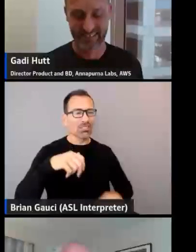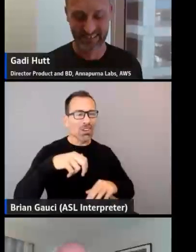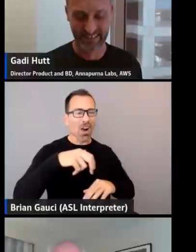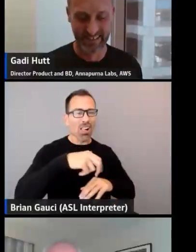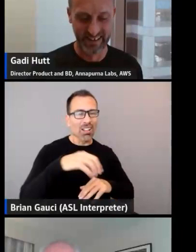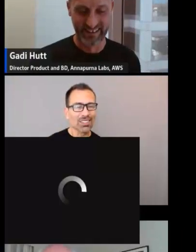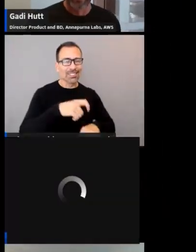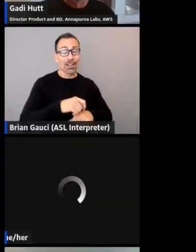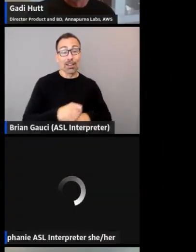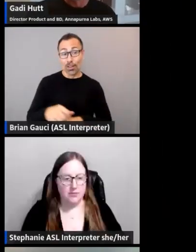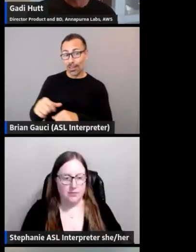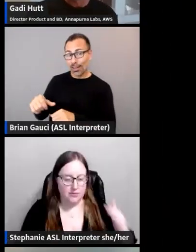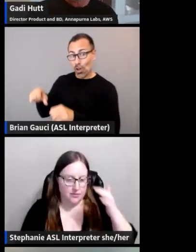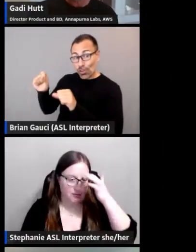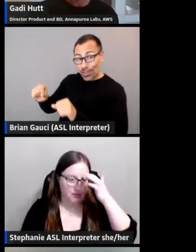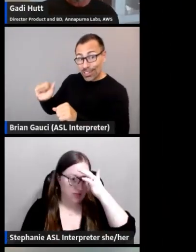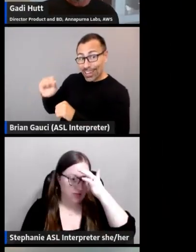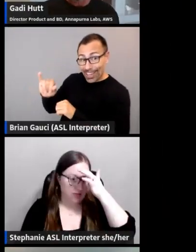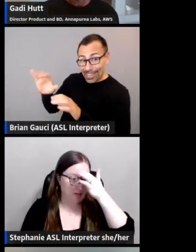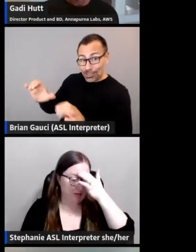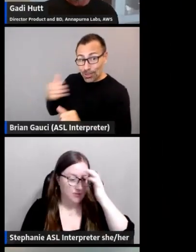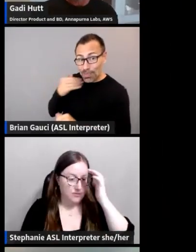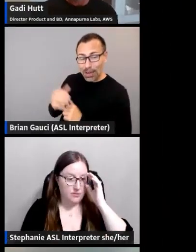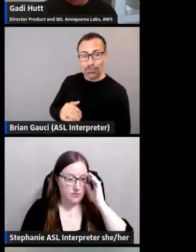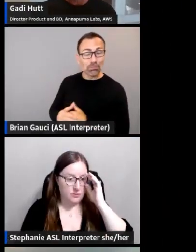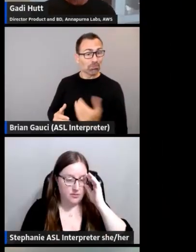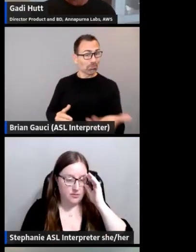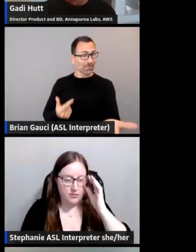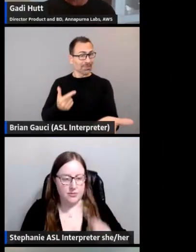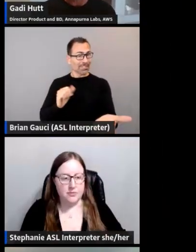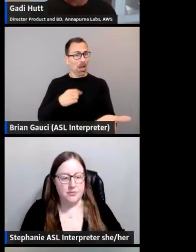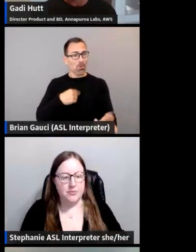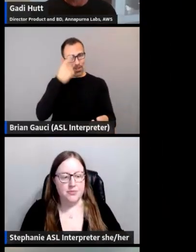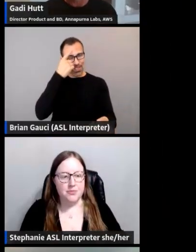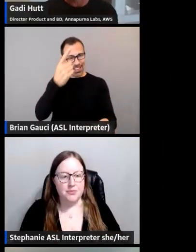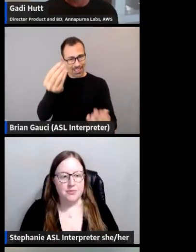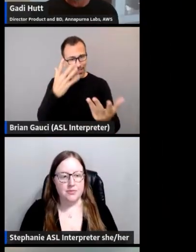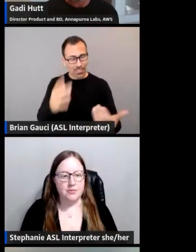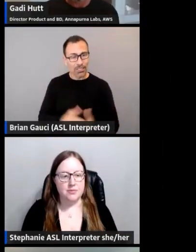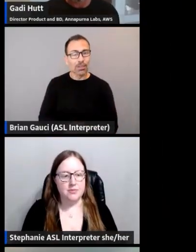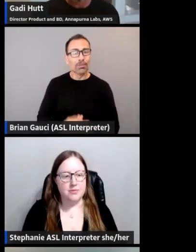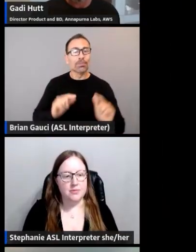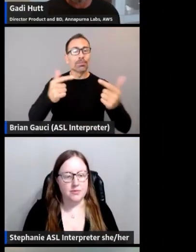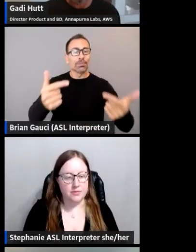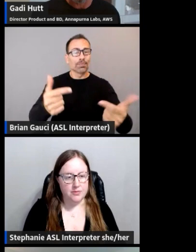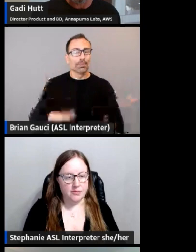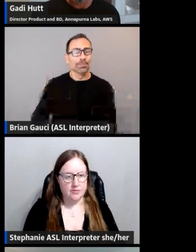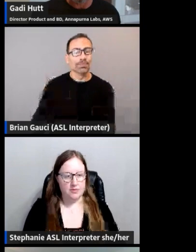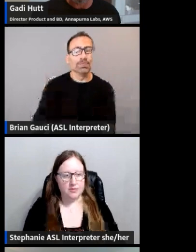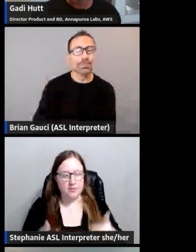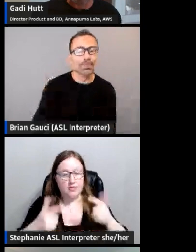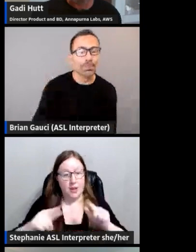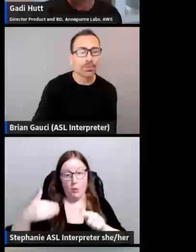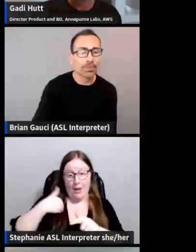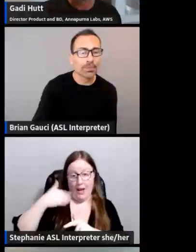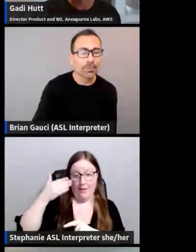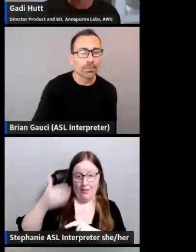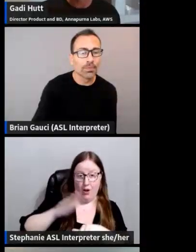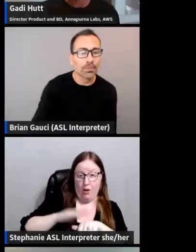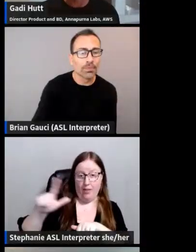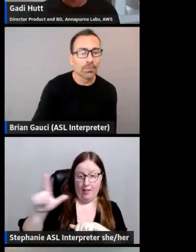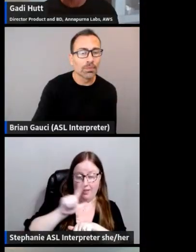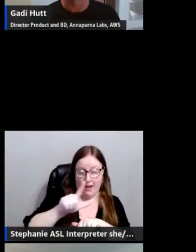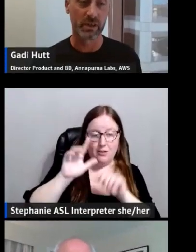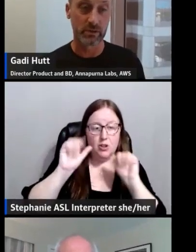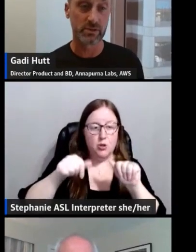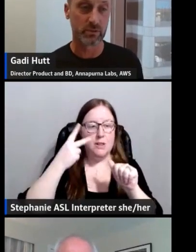know. So what we have here on screen, on the left-hand side, is basically a Jupyter notebook. This is